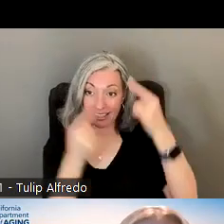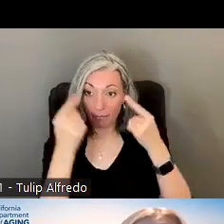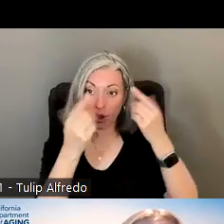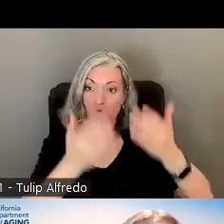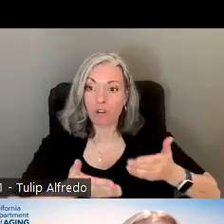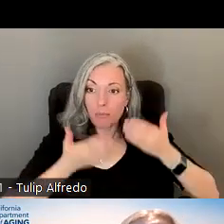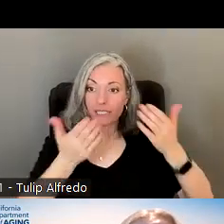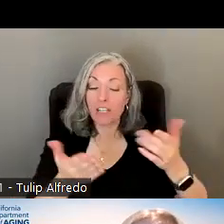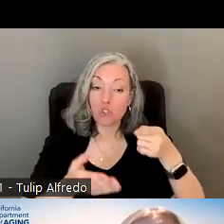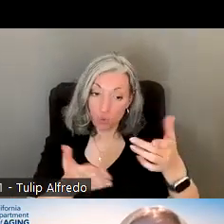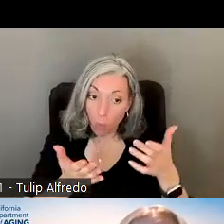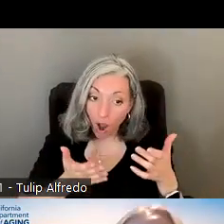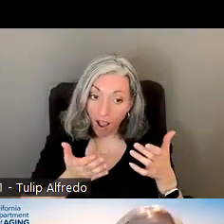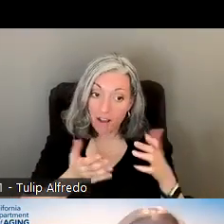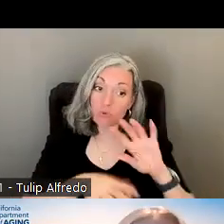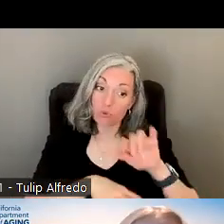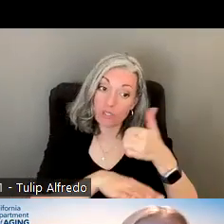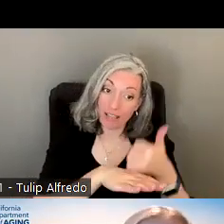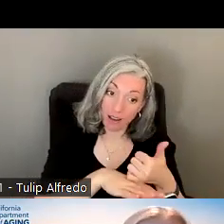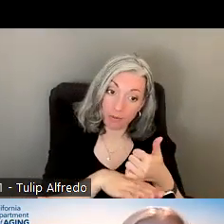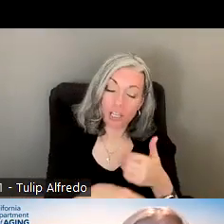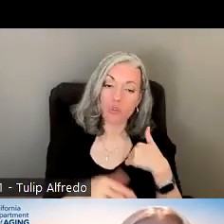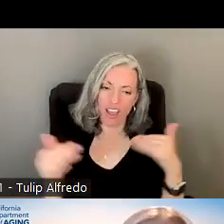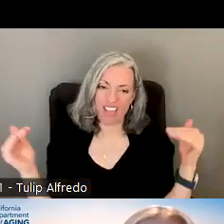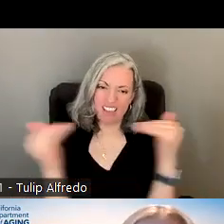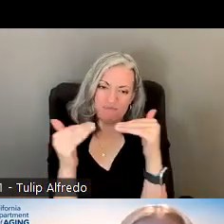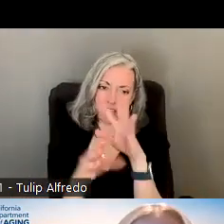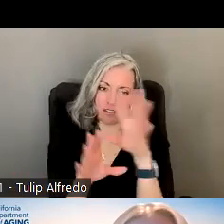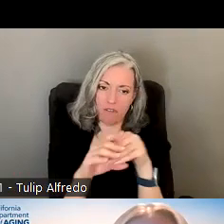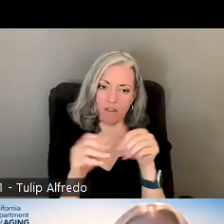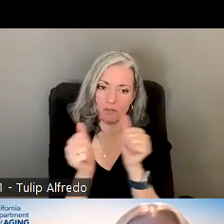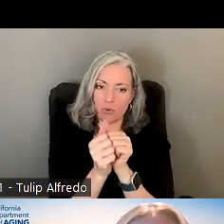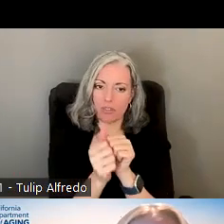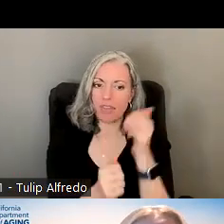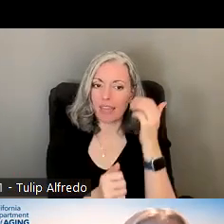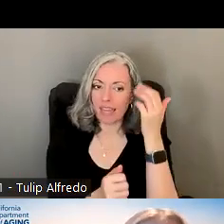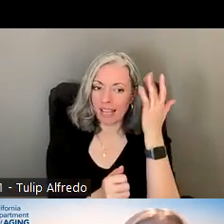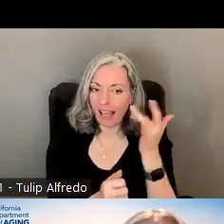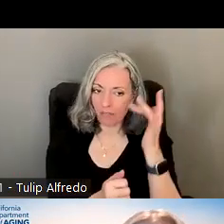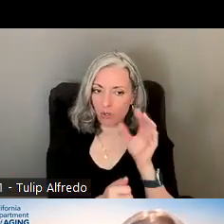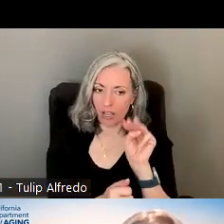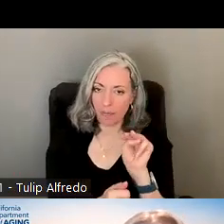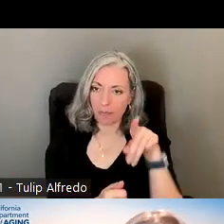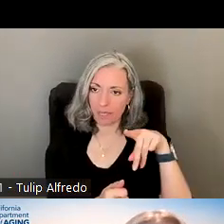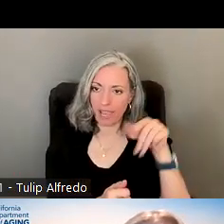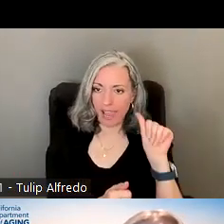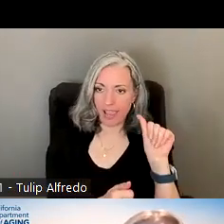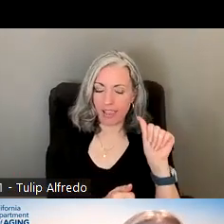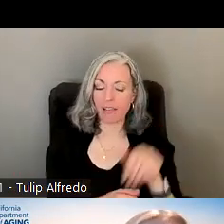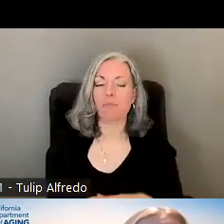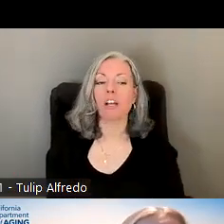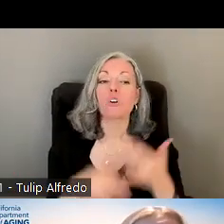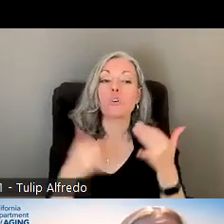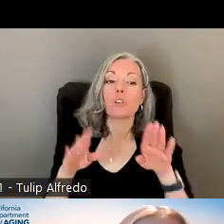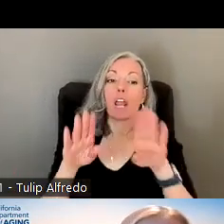set forth with regards to having equity embedded into California's Master Plan for Aging. So at this time, I'm more than happy to